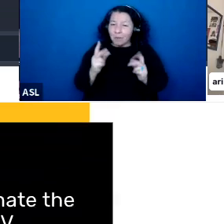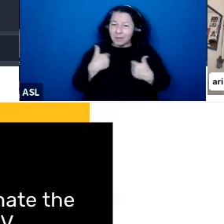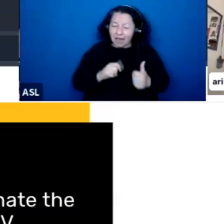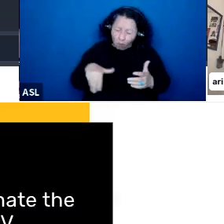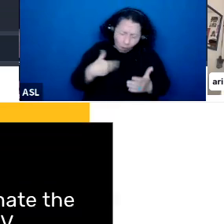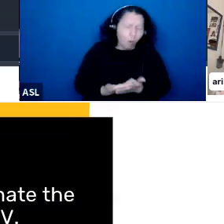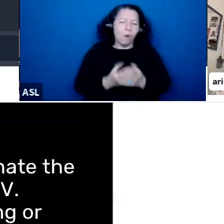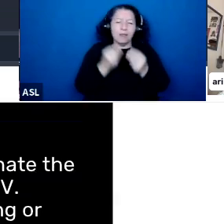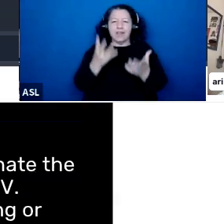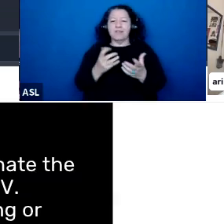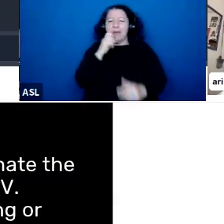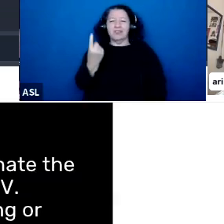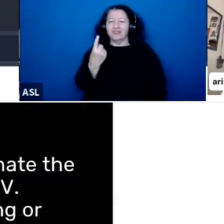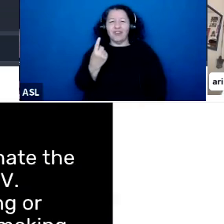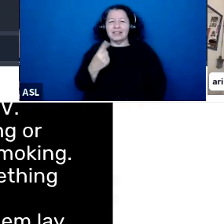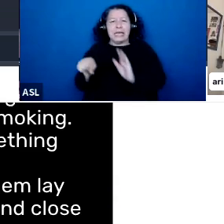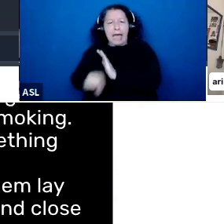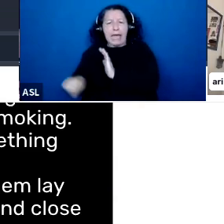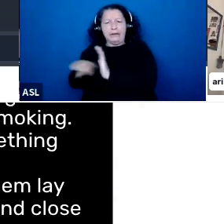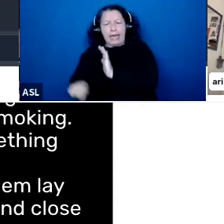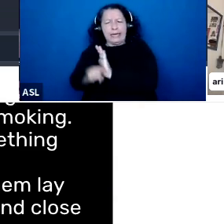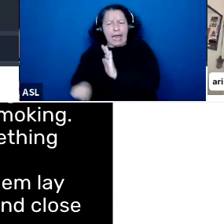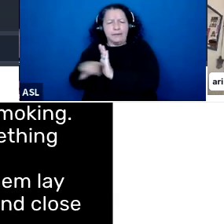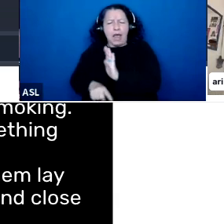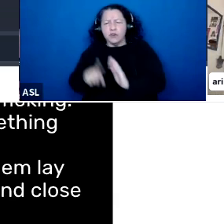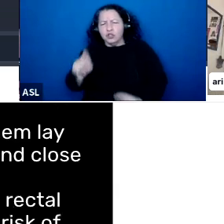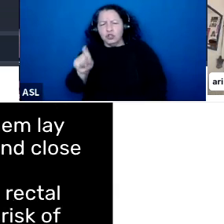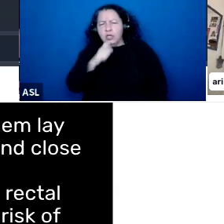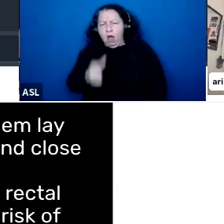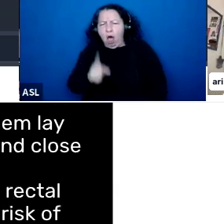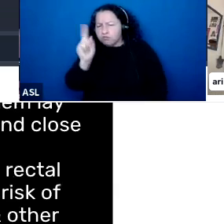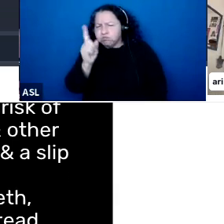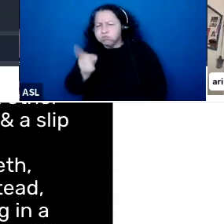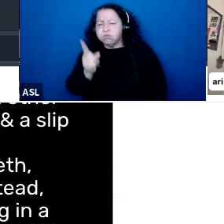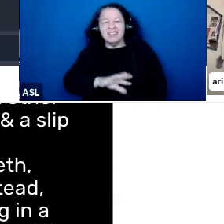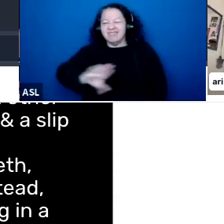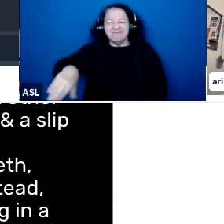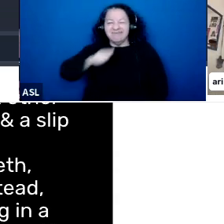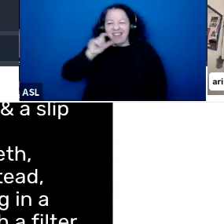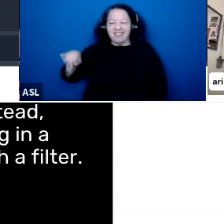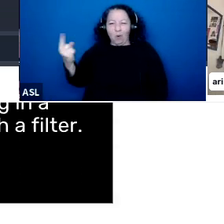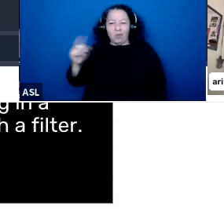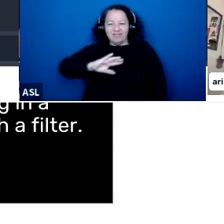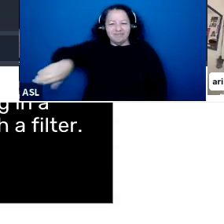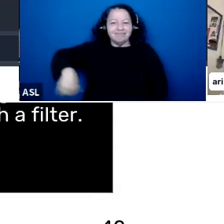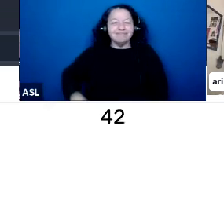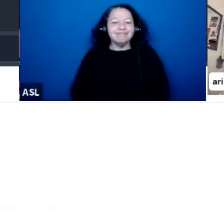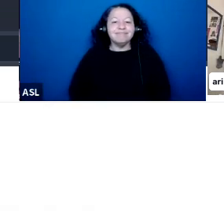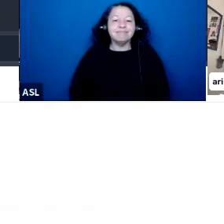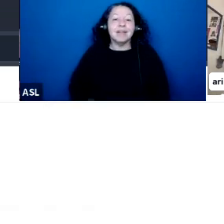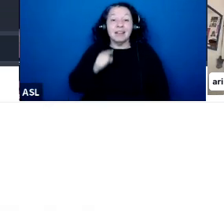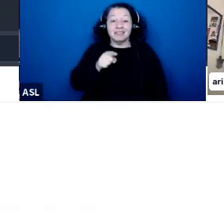people to have all of the information, not just like the reasons why, oh, you shouldn't do this drug. And